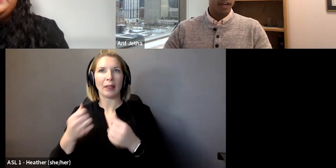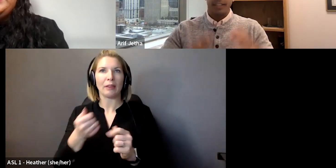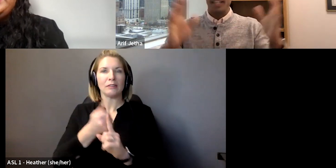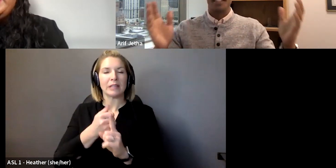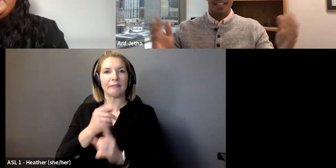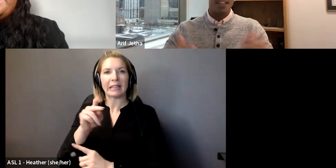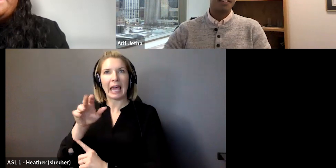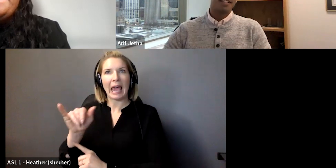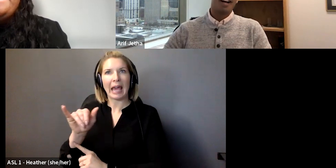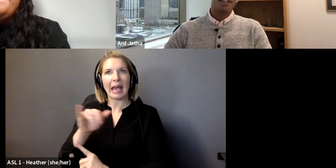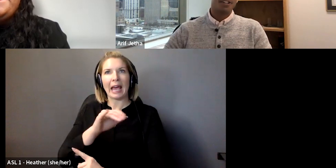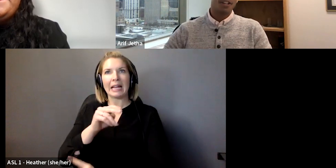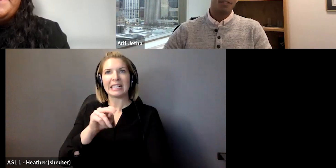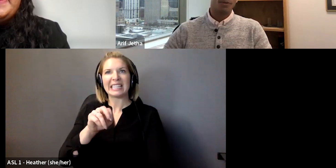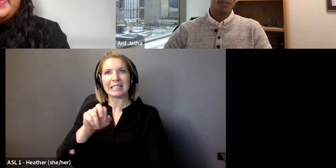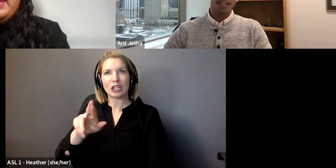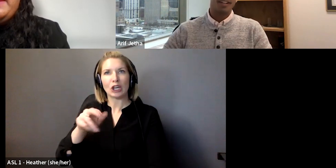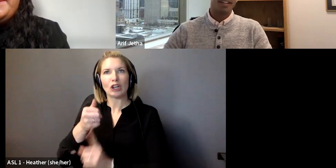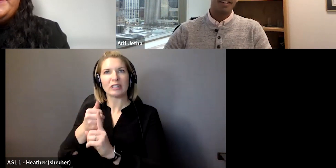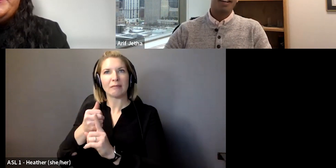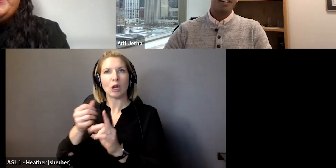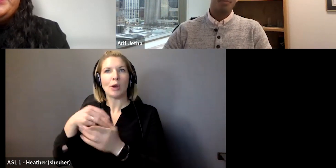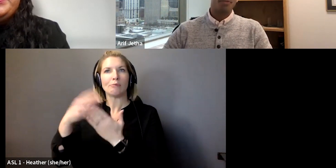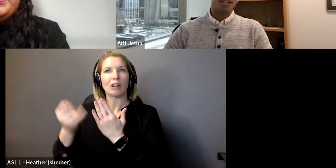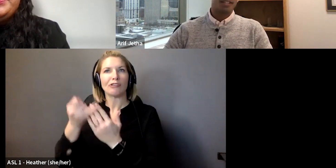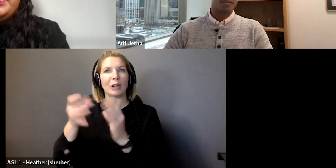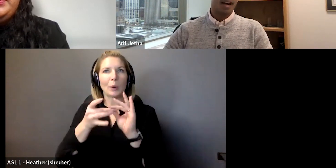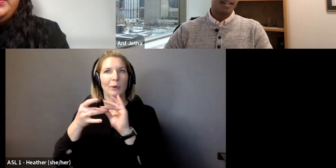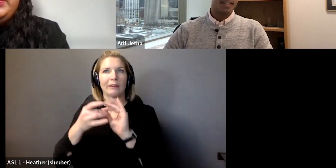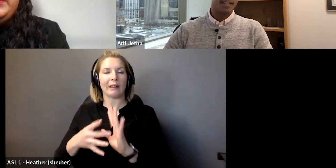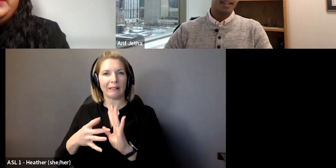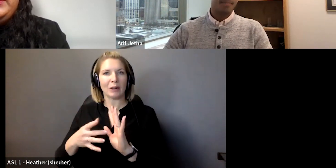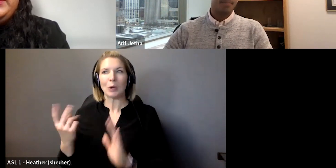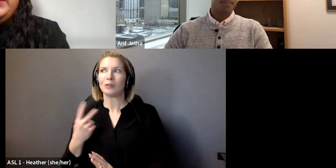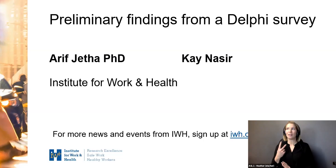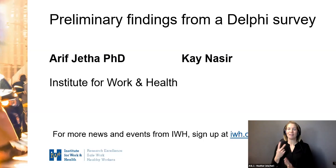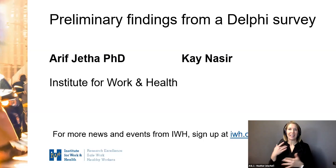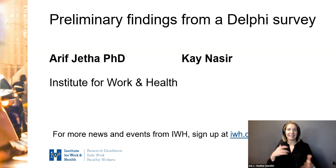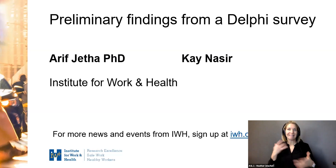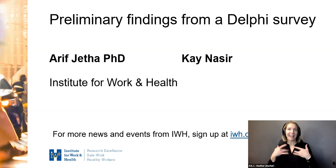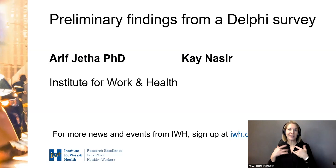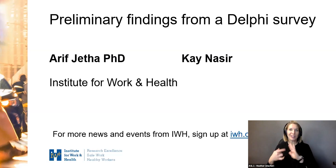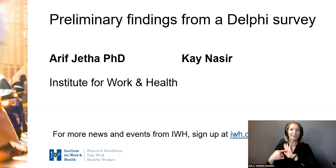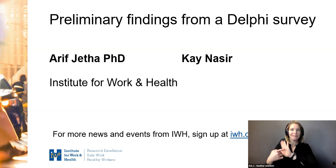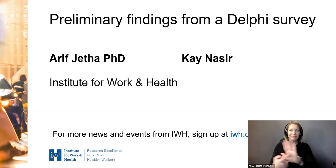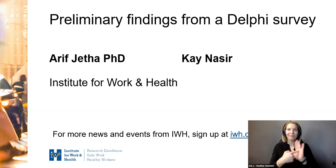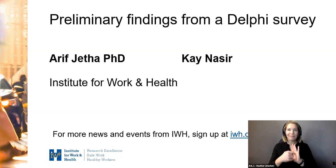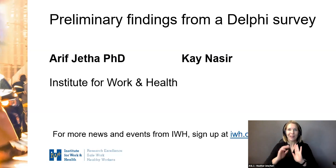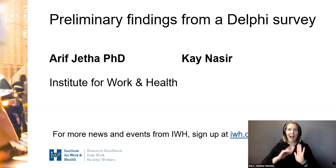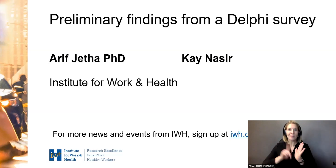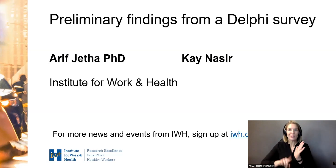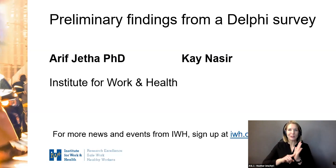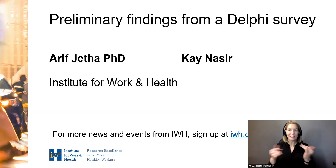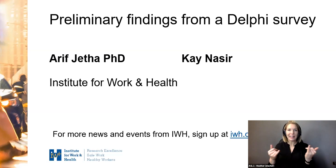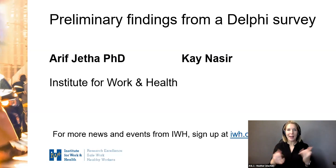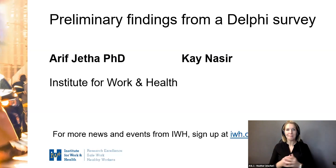and who kind of leads this entire initiative. So we're really excited to be presenting some findings today. And so the overall goal of